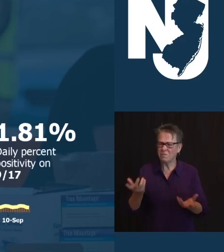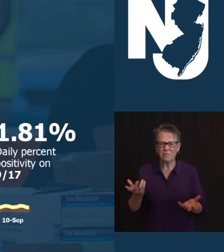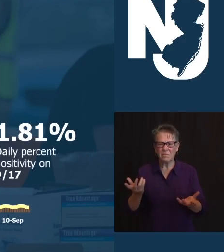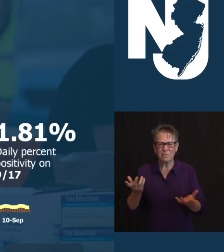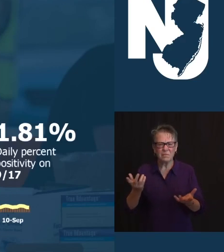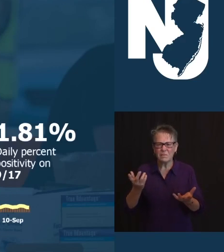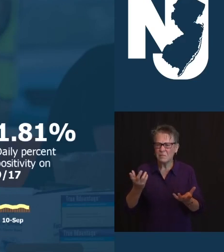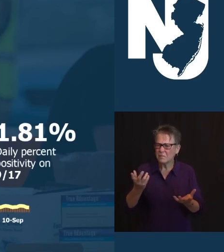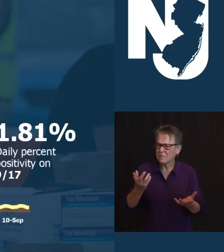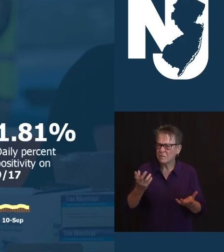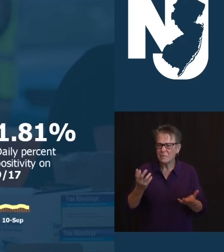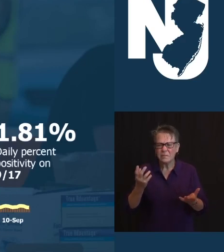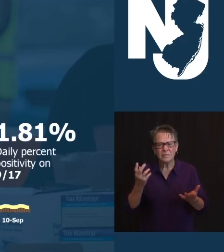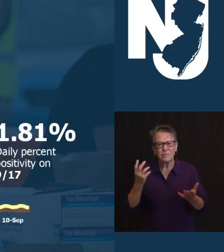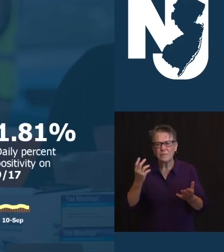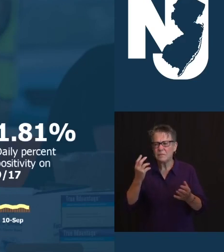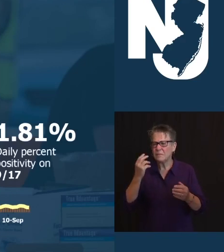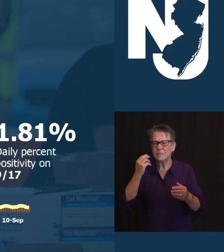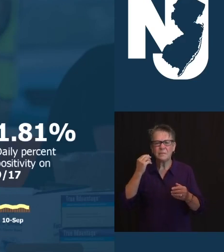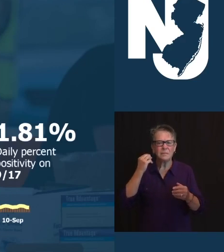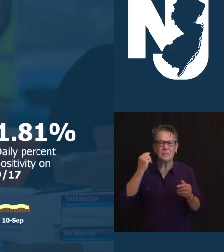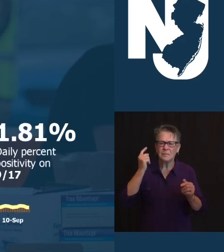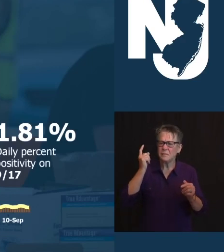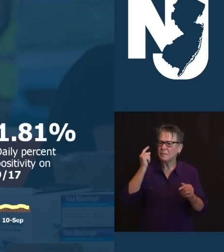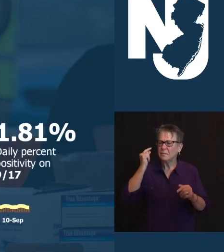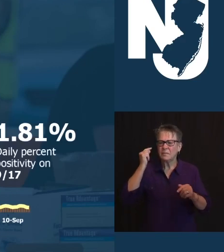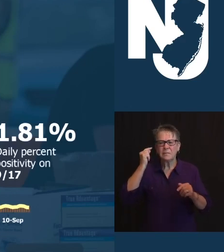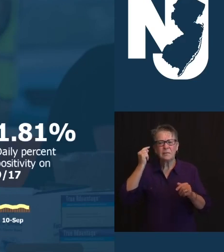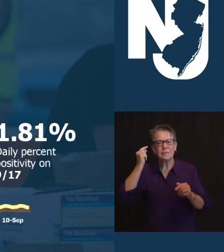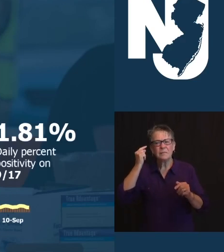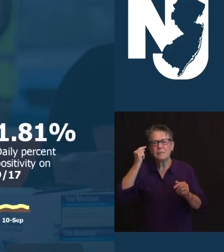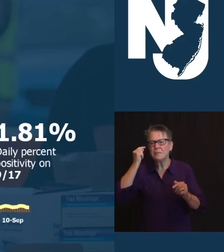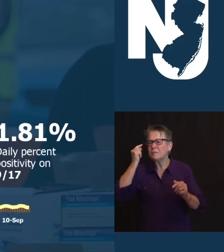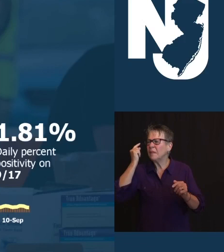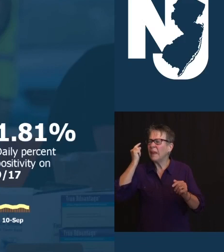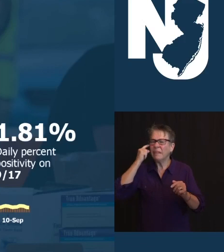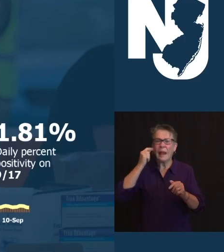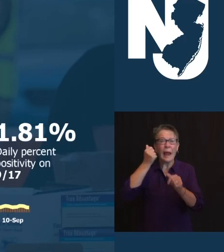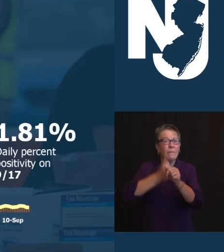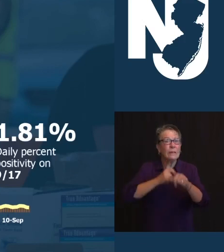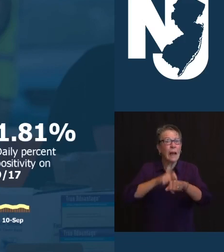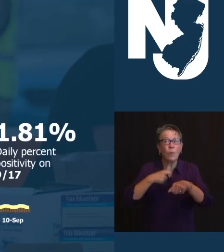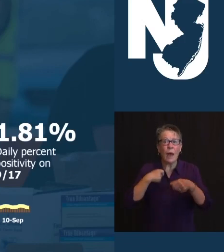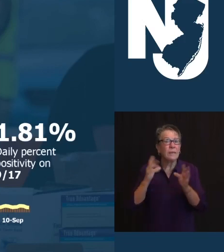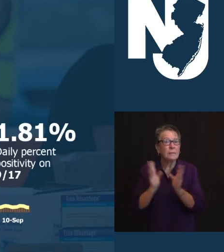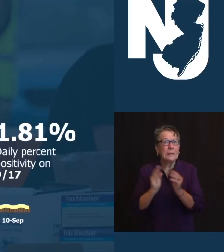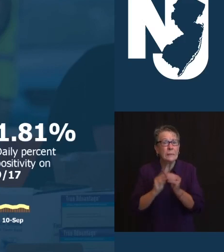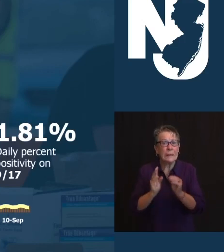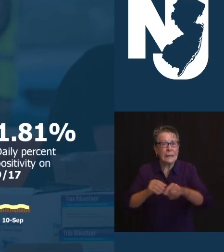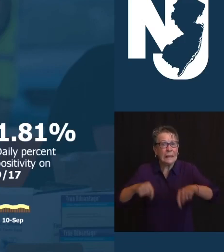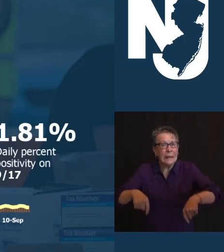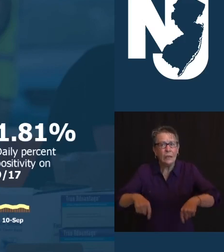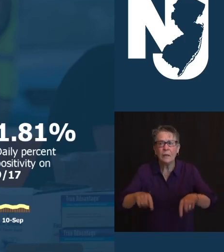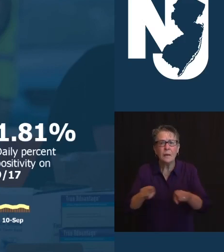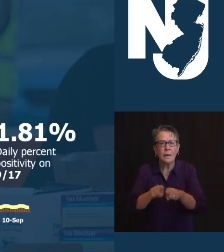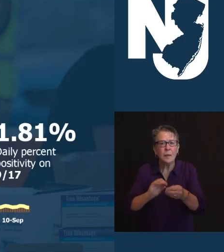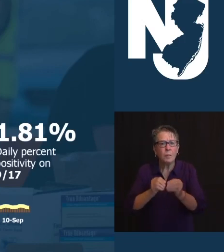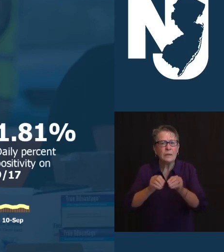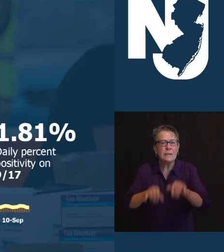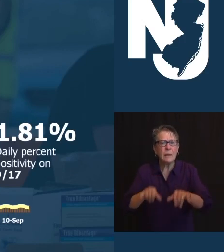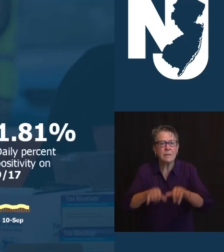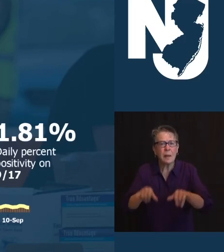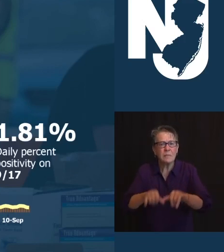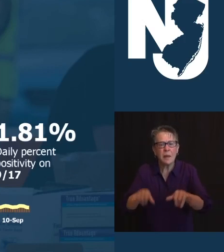every session we've been here for the past several months. Yes, we test per capita as much